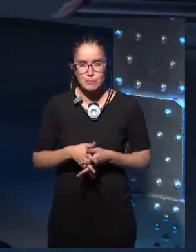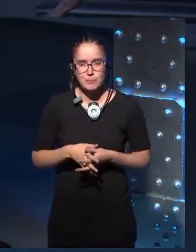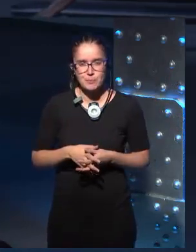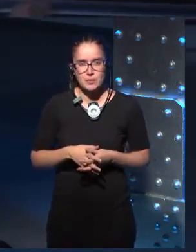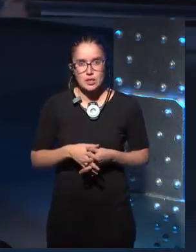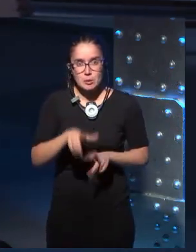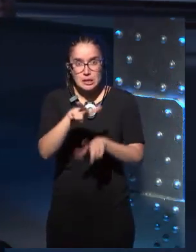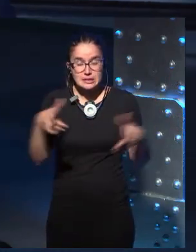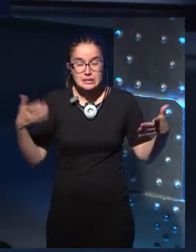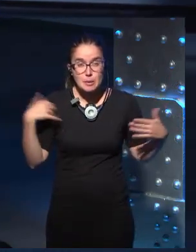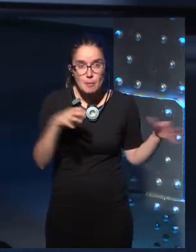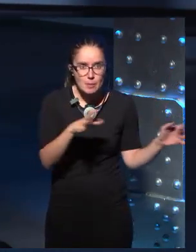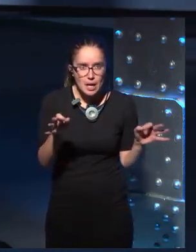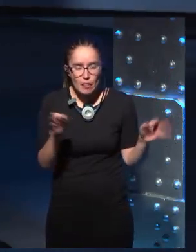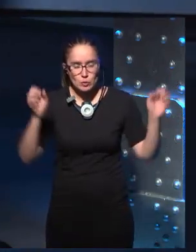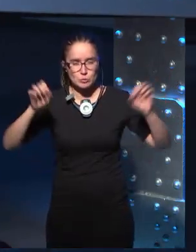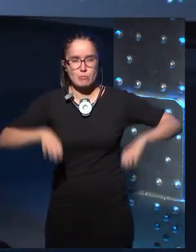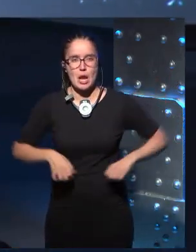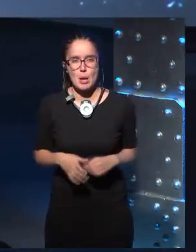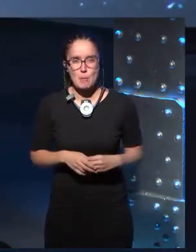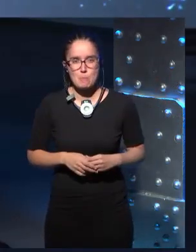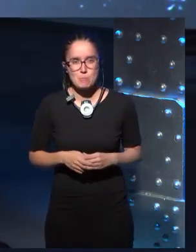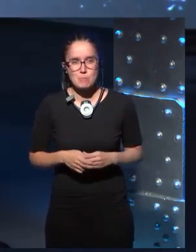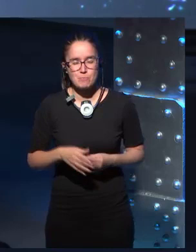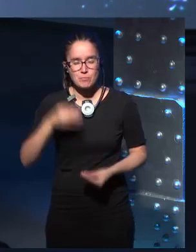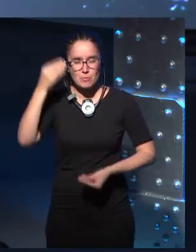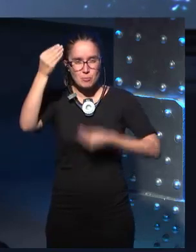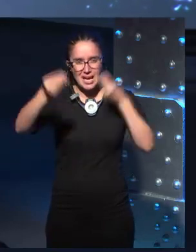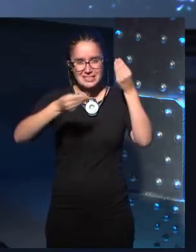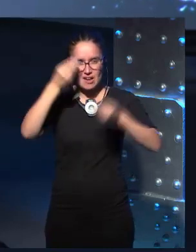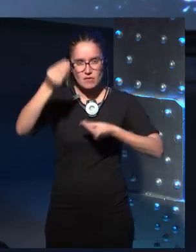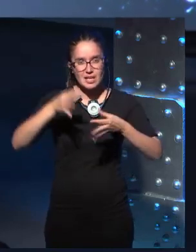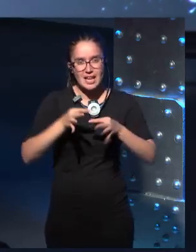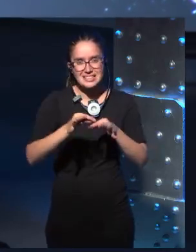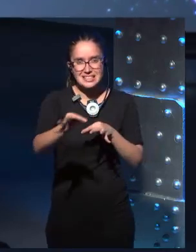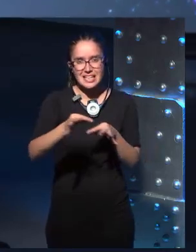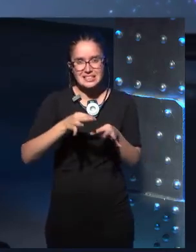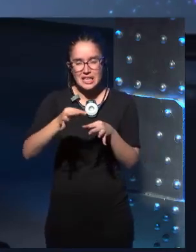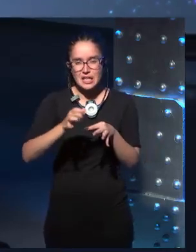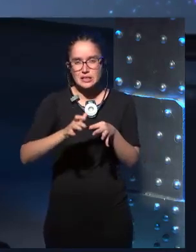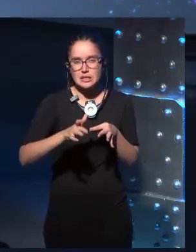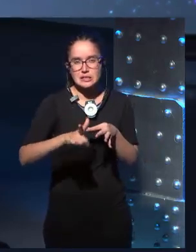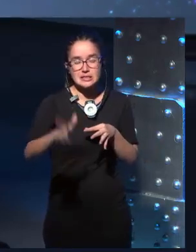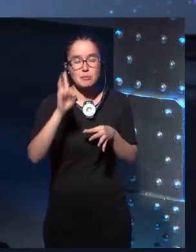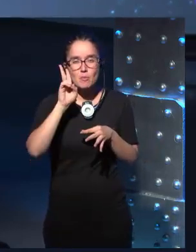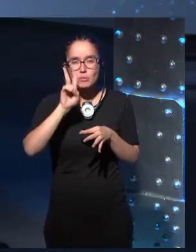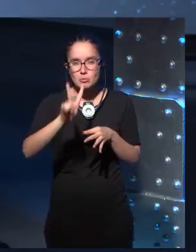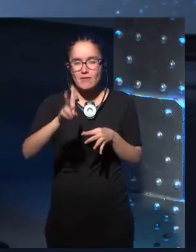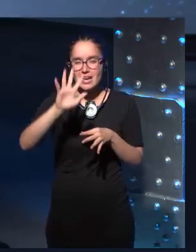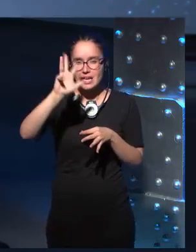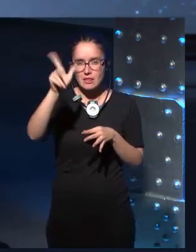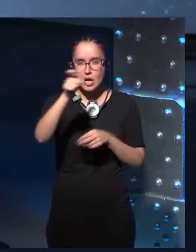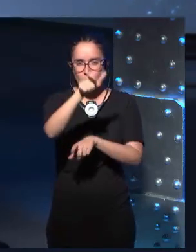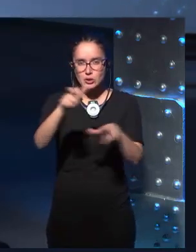Everybody's ready? Good. They thought that the distance is stretched. They can see it in the sky. All the scientists